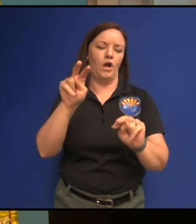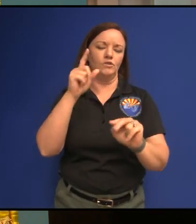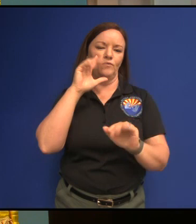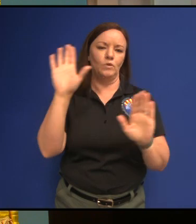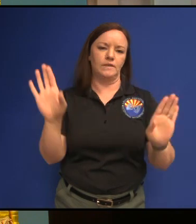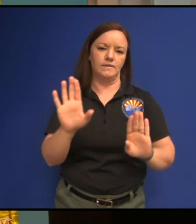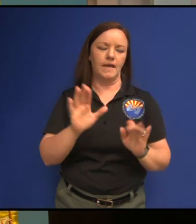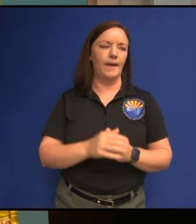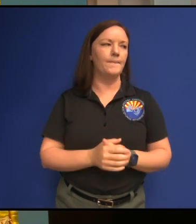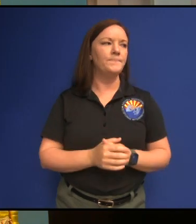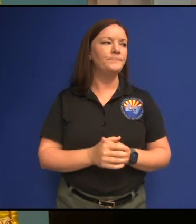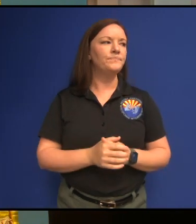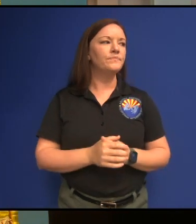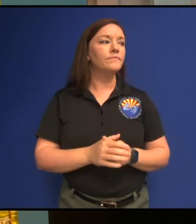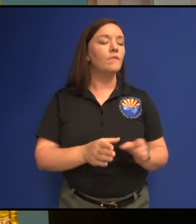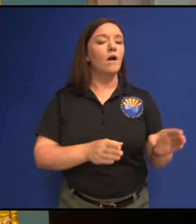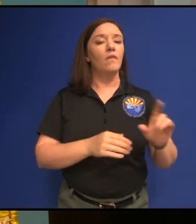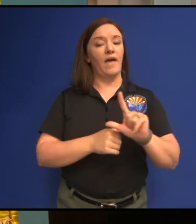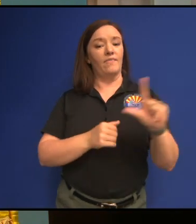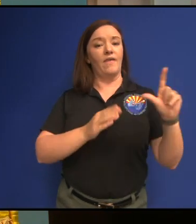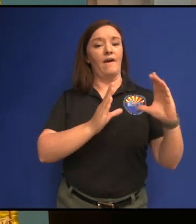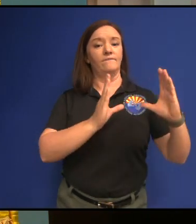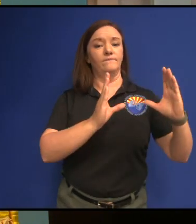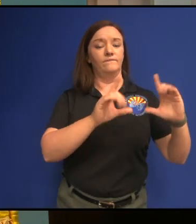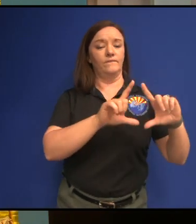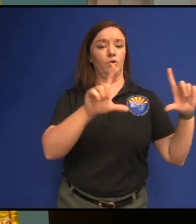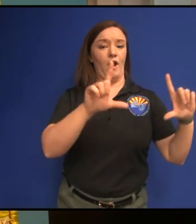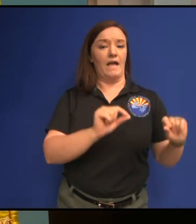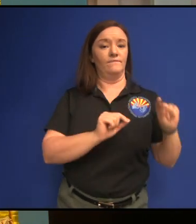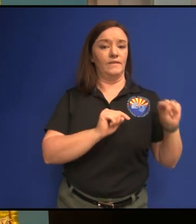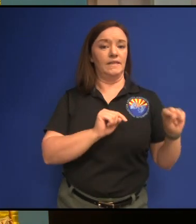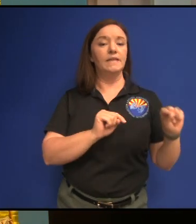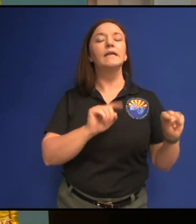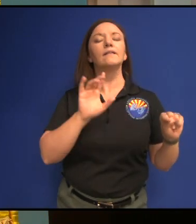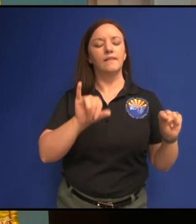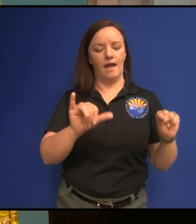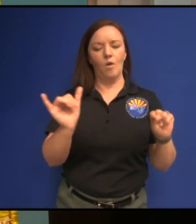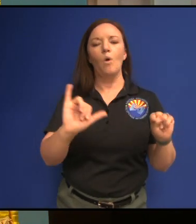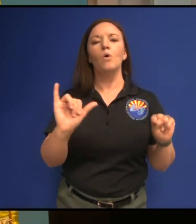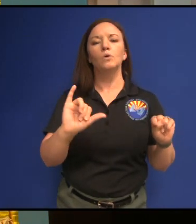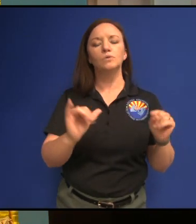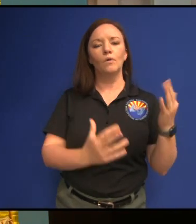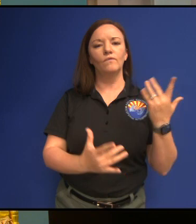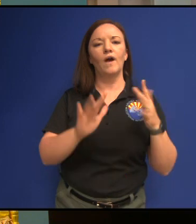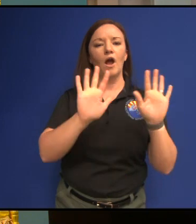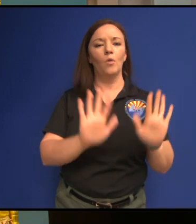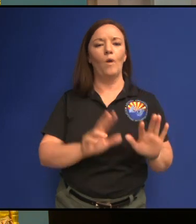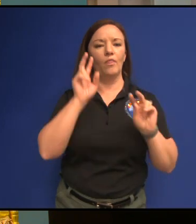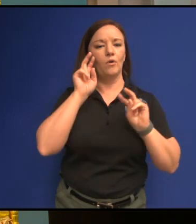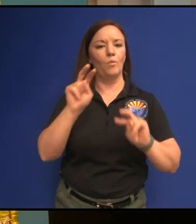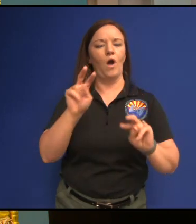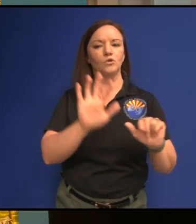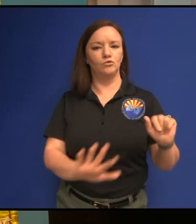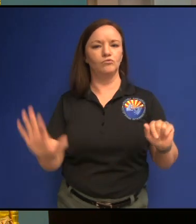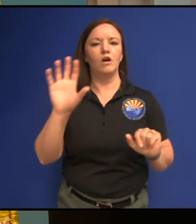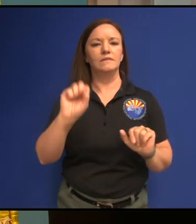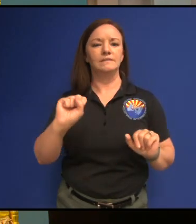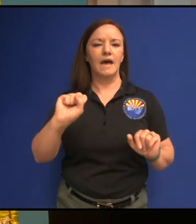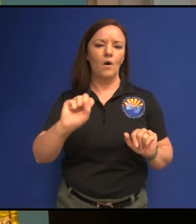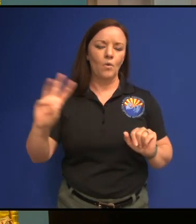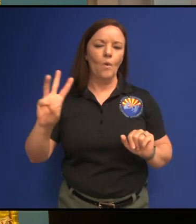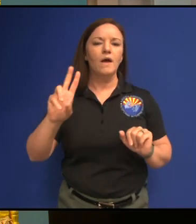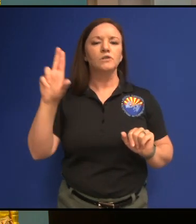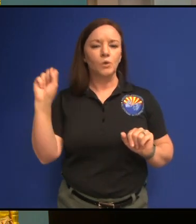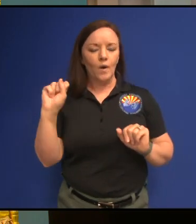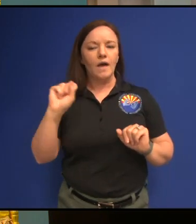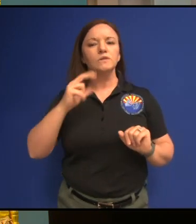I just want to bring your attention here to this left graphic. These are also fire weather watches across the southwestern United States in Utah,